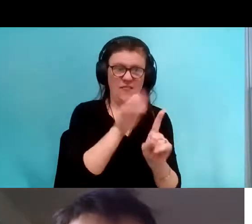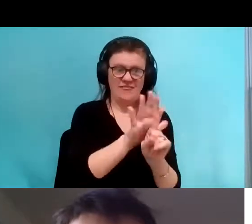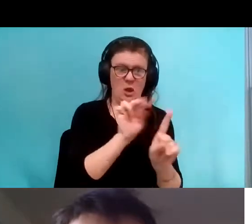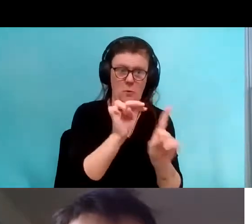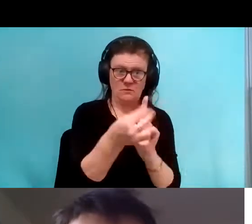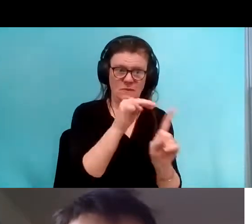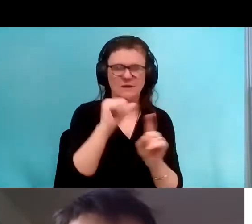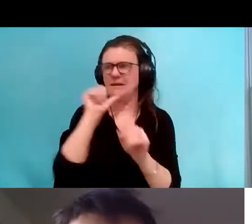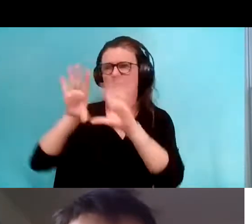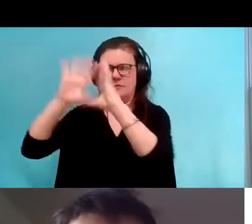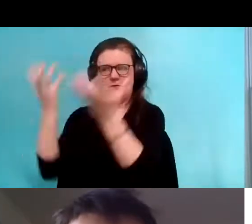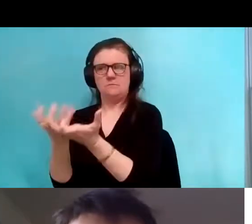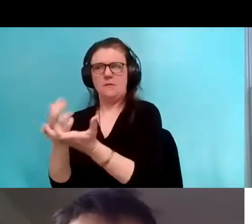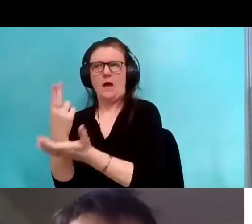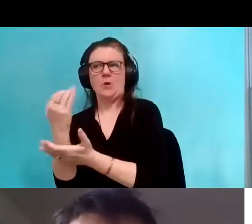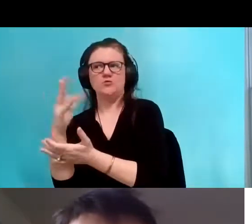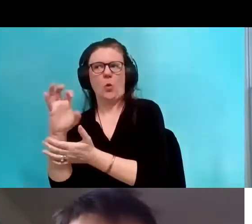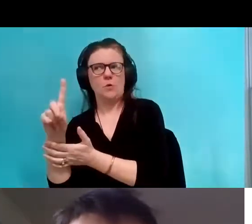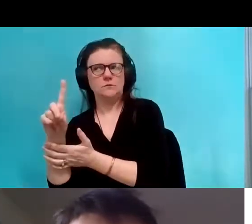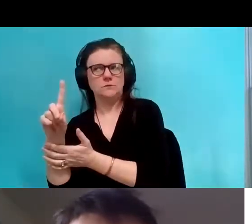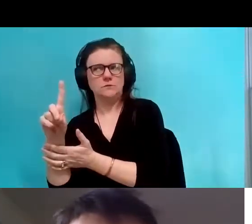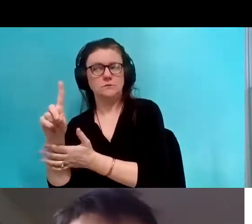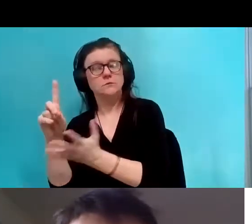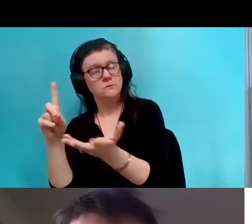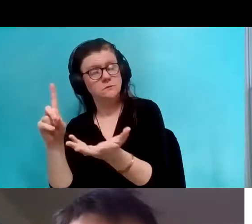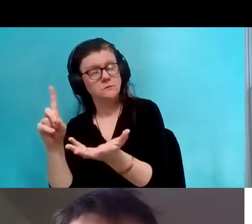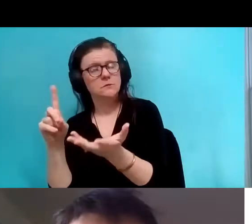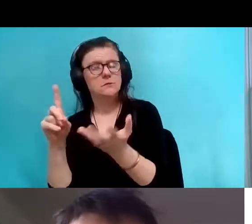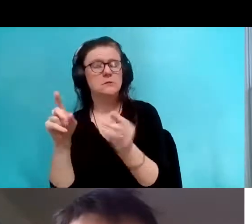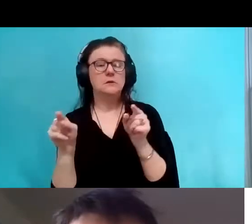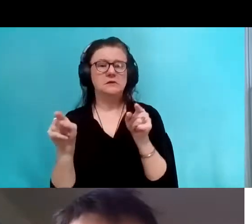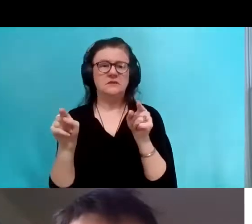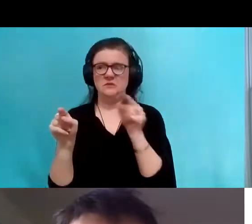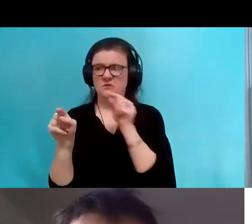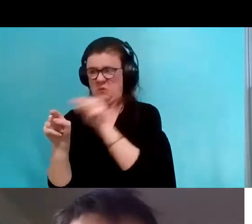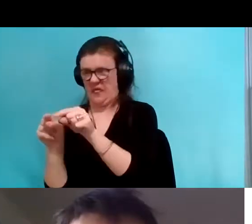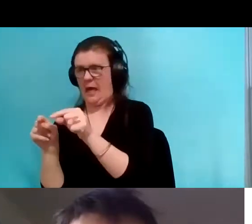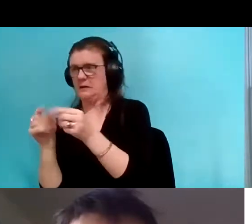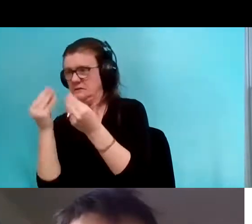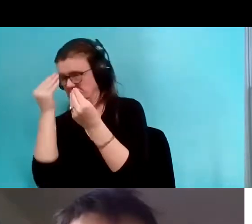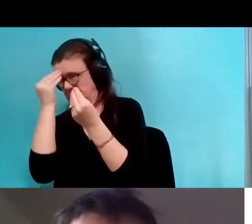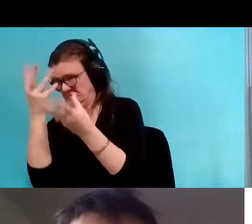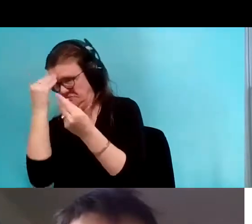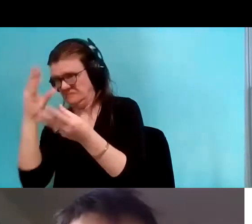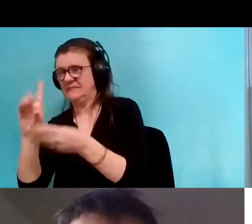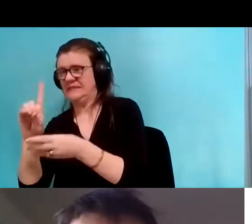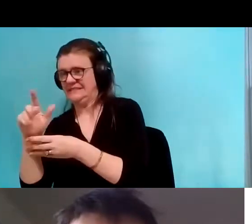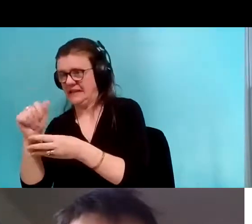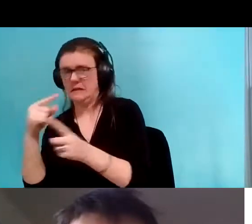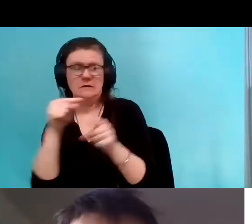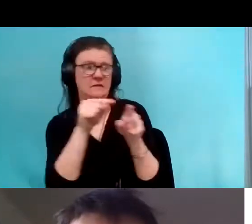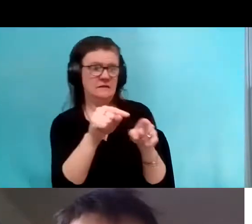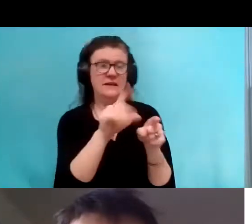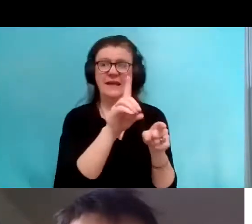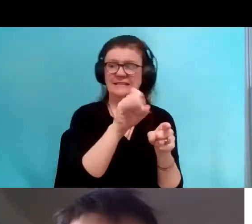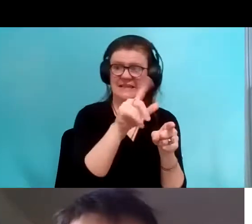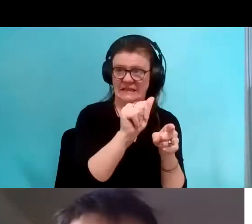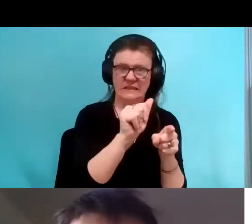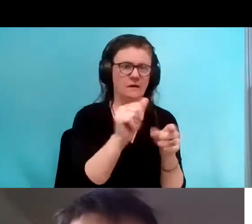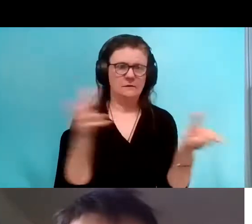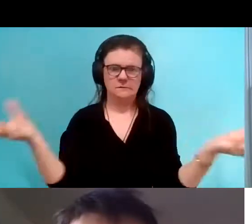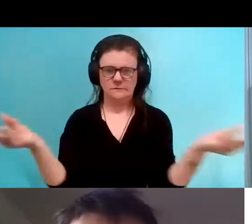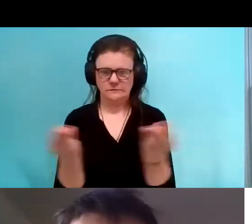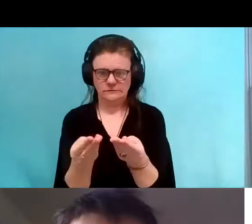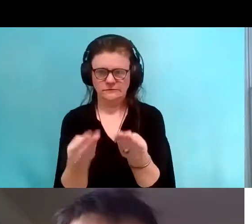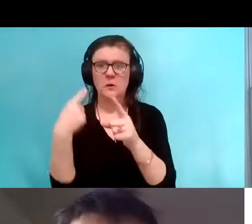than the household perspective. But I think joining up these types of data with other foundational data from